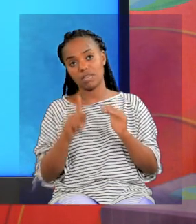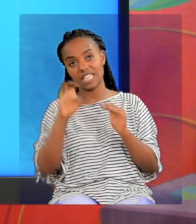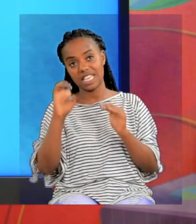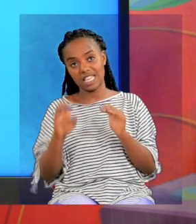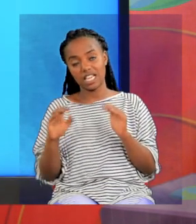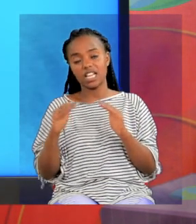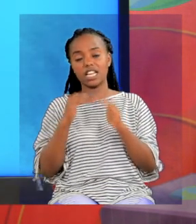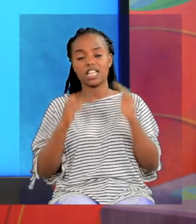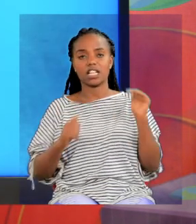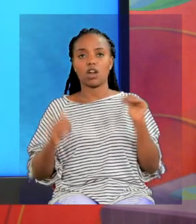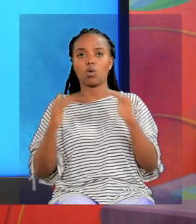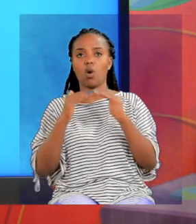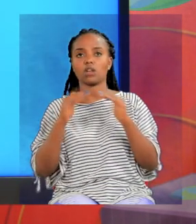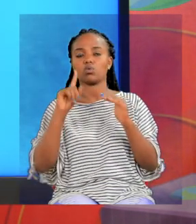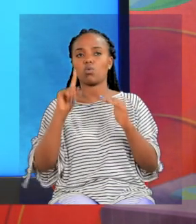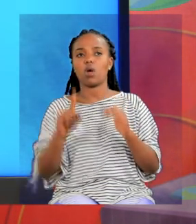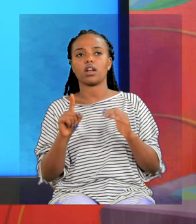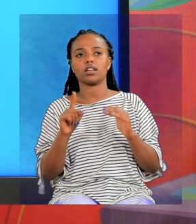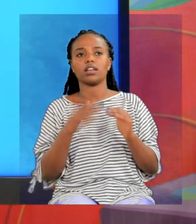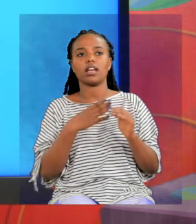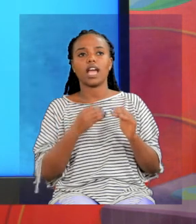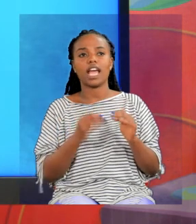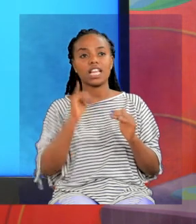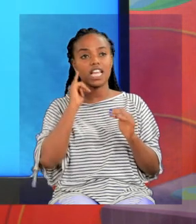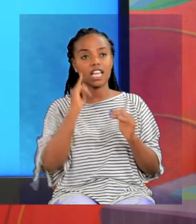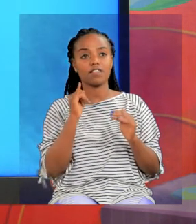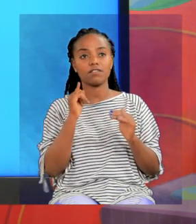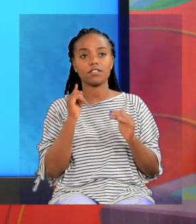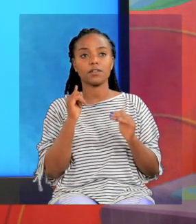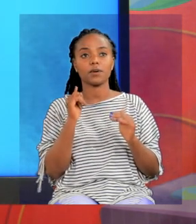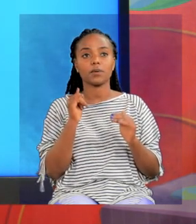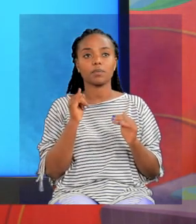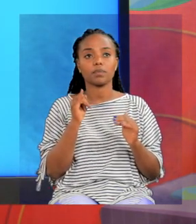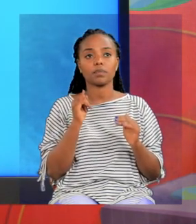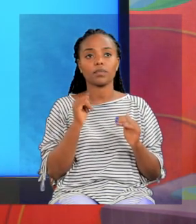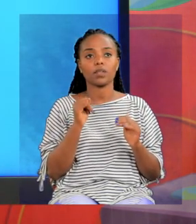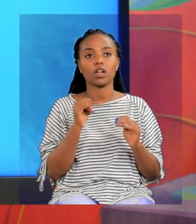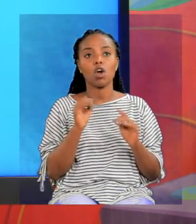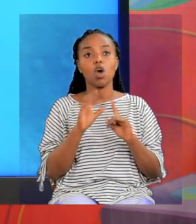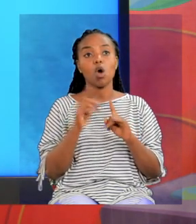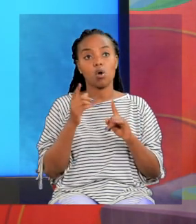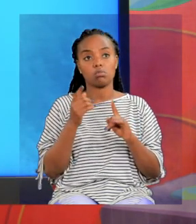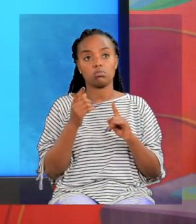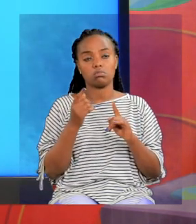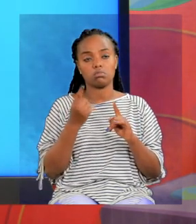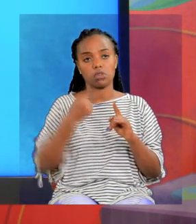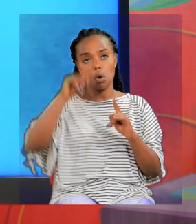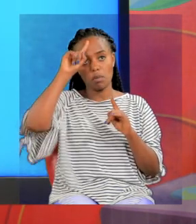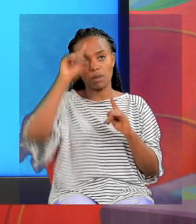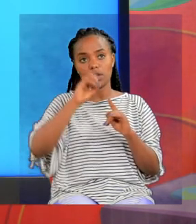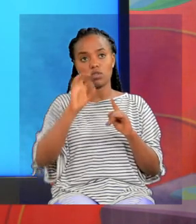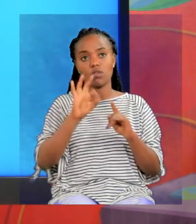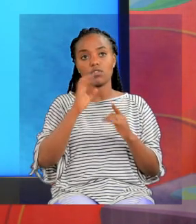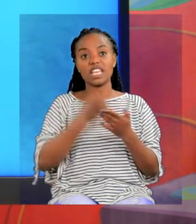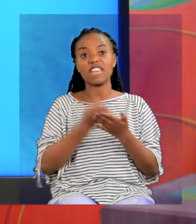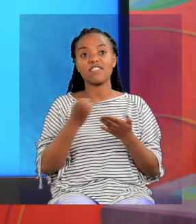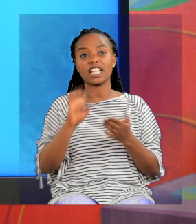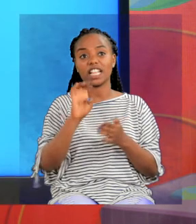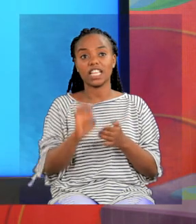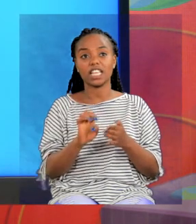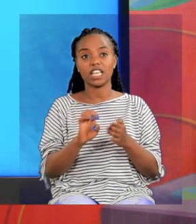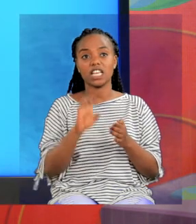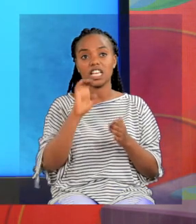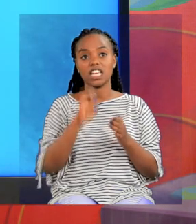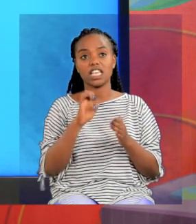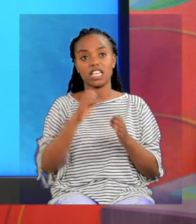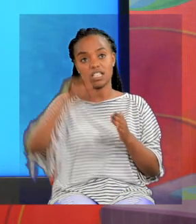an event, which is less than or equal to 1. And if is the complement of an event E, then probability of E complement will